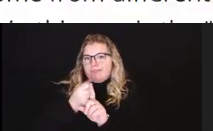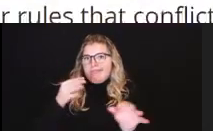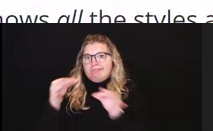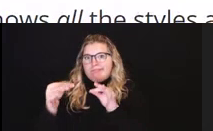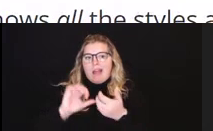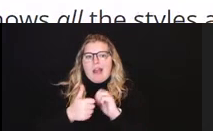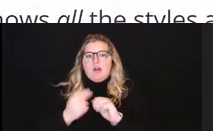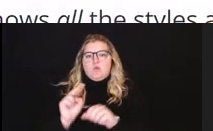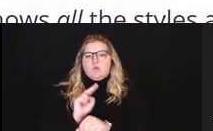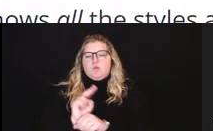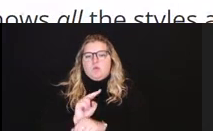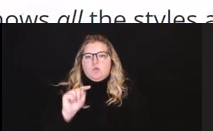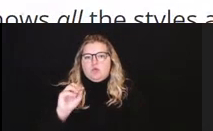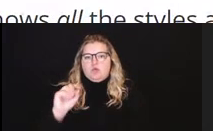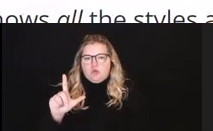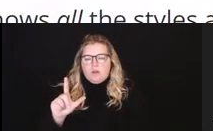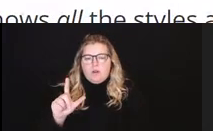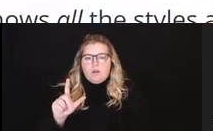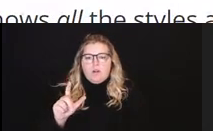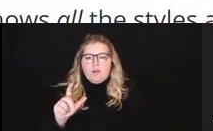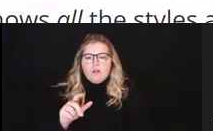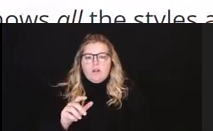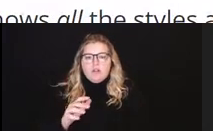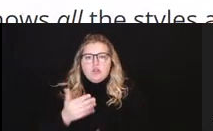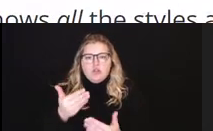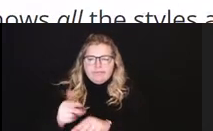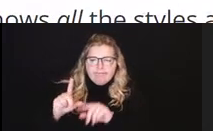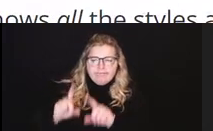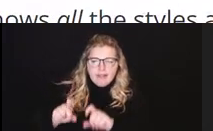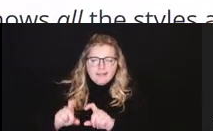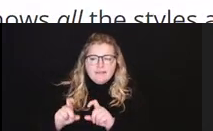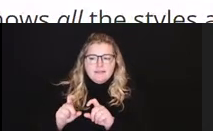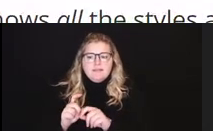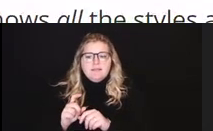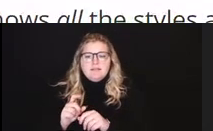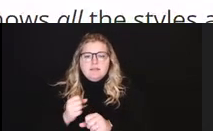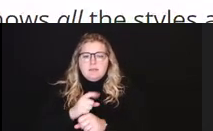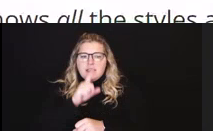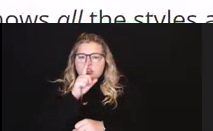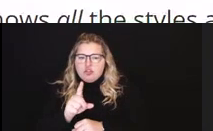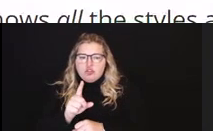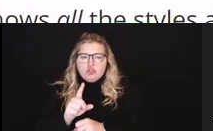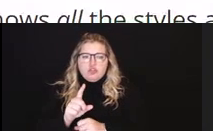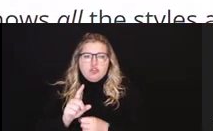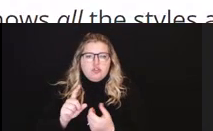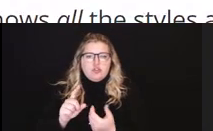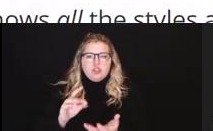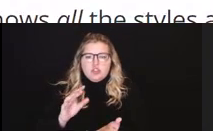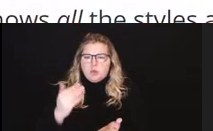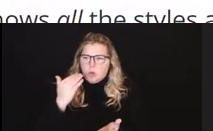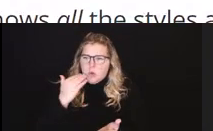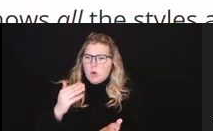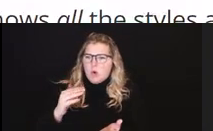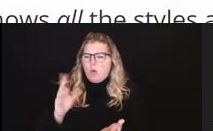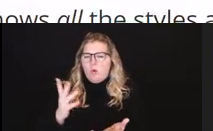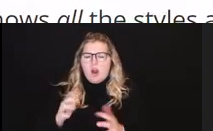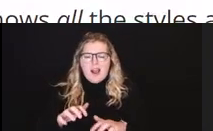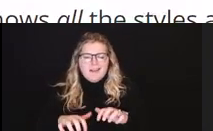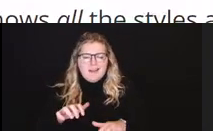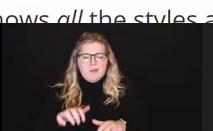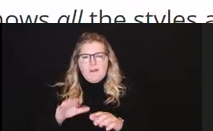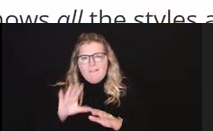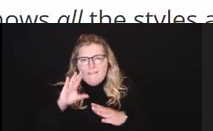tool to help do some of this testing, to lock in your states, to say, I want to see what the keyboard focus is of this, or the